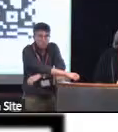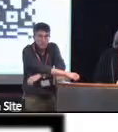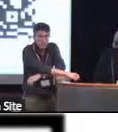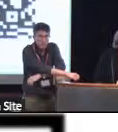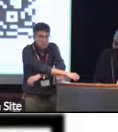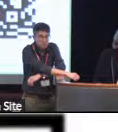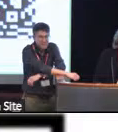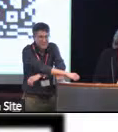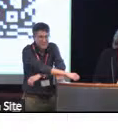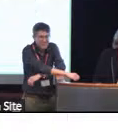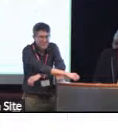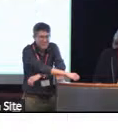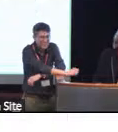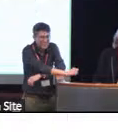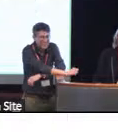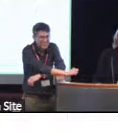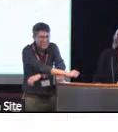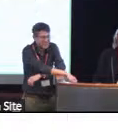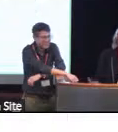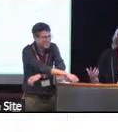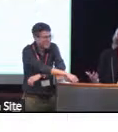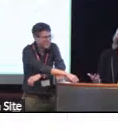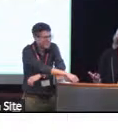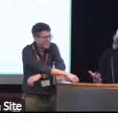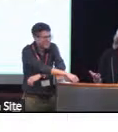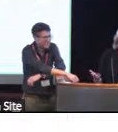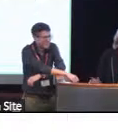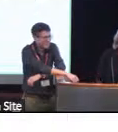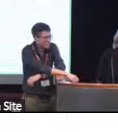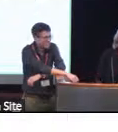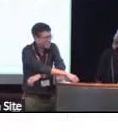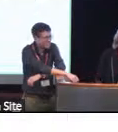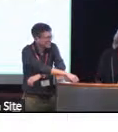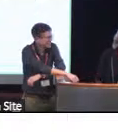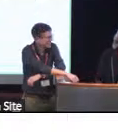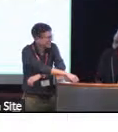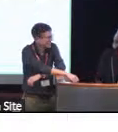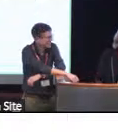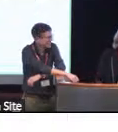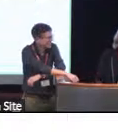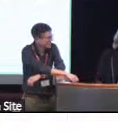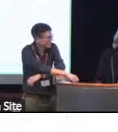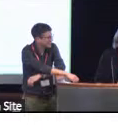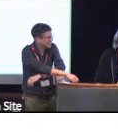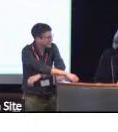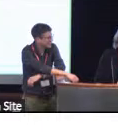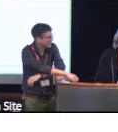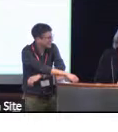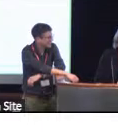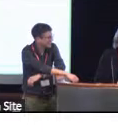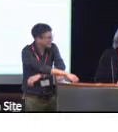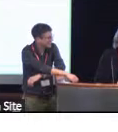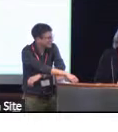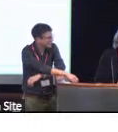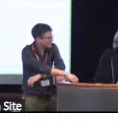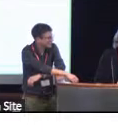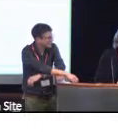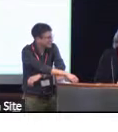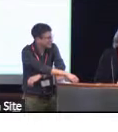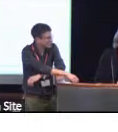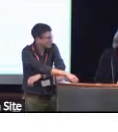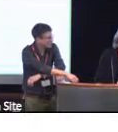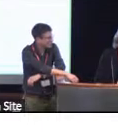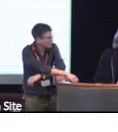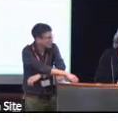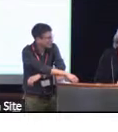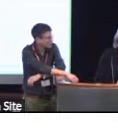So we wanted to start with just our own visual descriptions. So I am a middle-aged white woman. I have shoulder-length gray